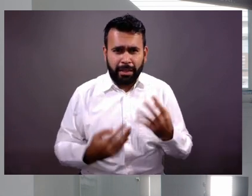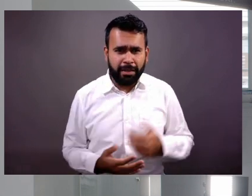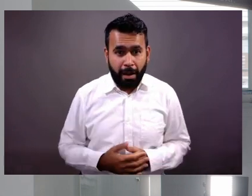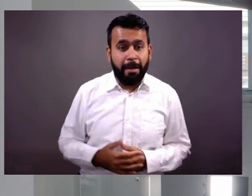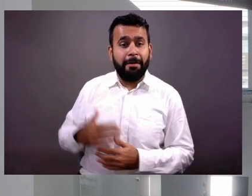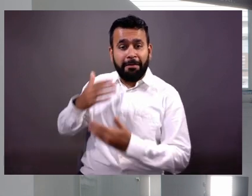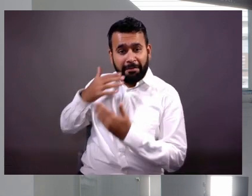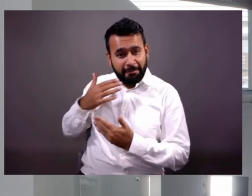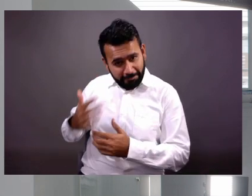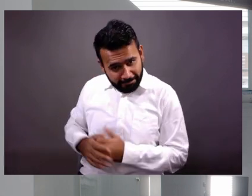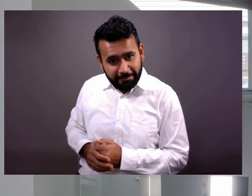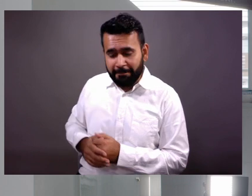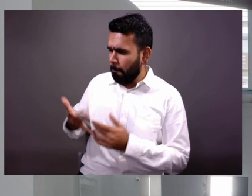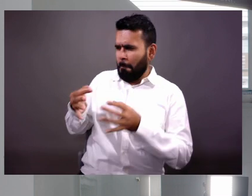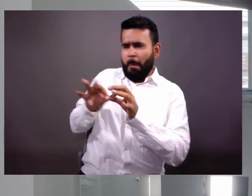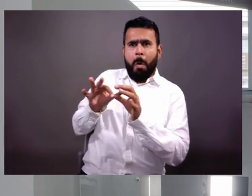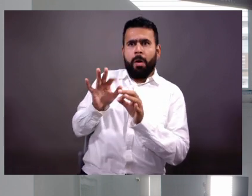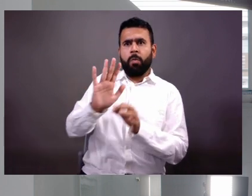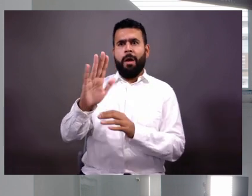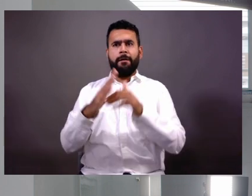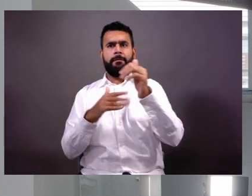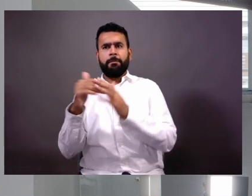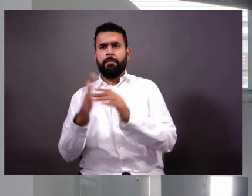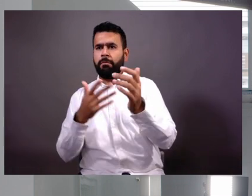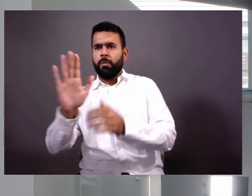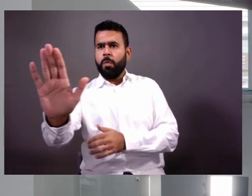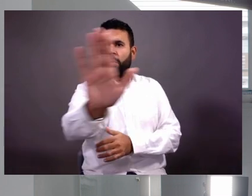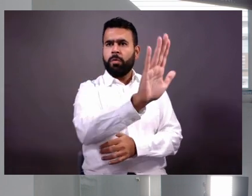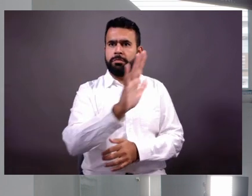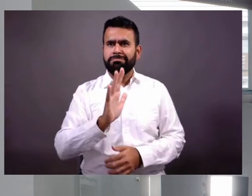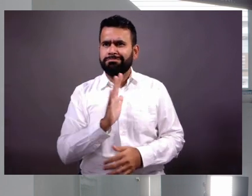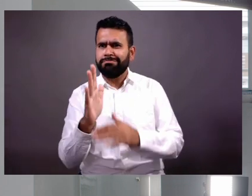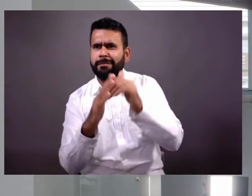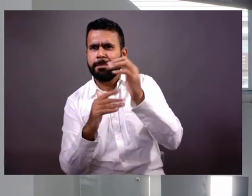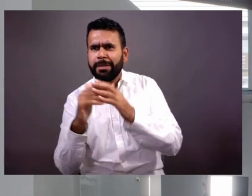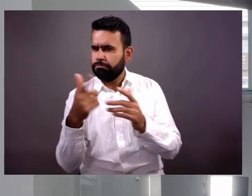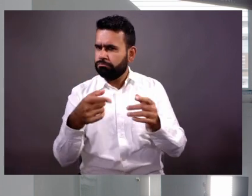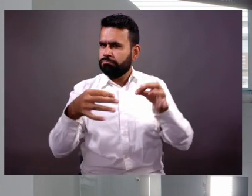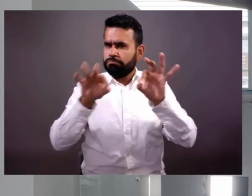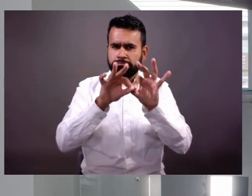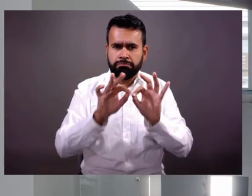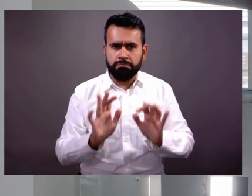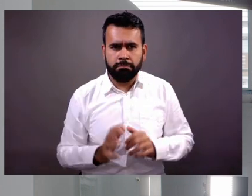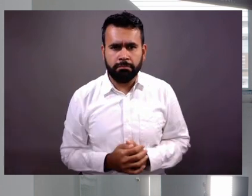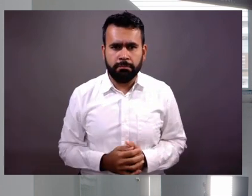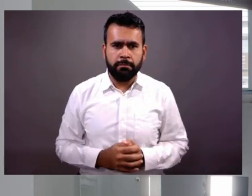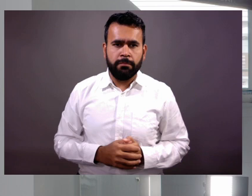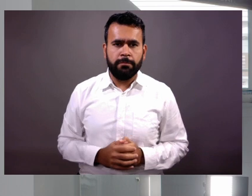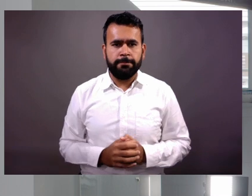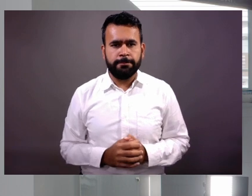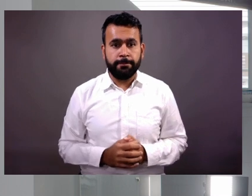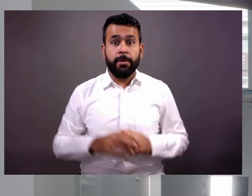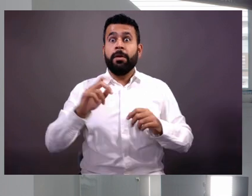located in your body. All right, so whatever way you feel comfortable, we'll cue the music, we'll jam it out, we'll